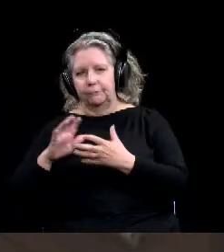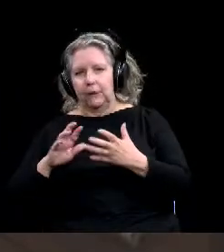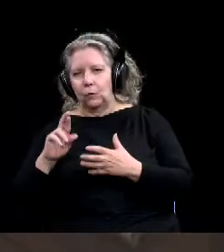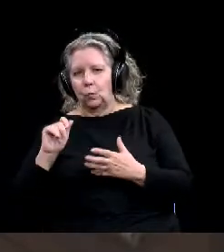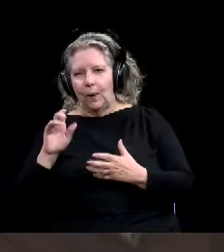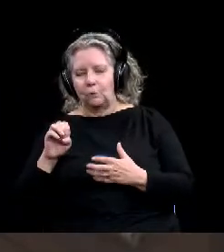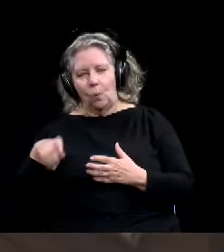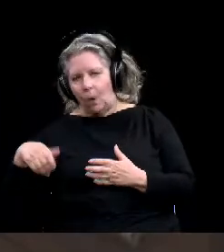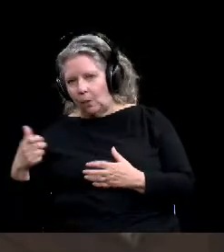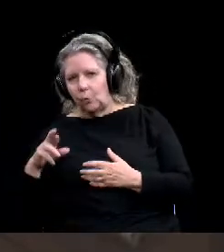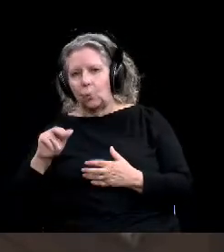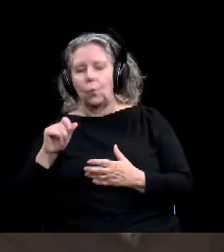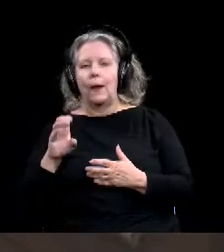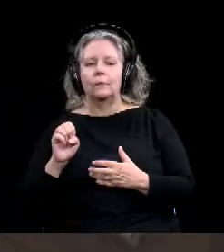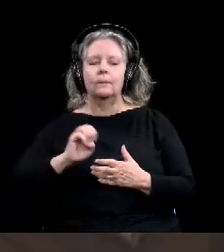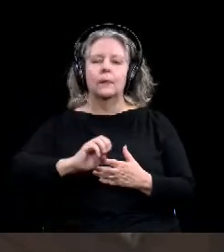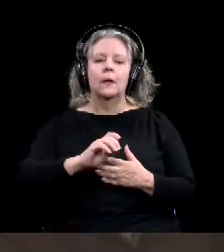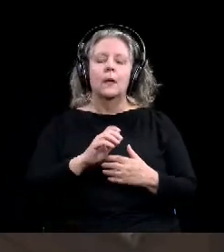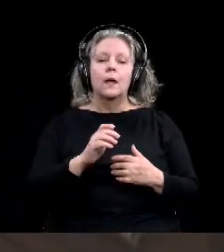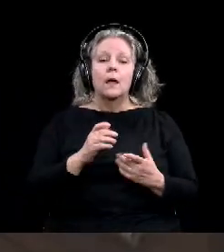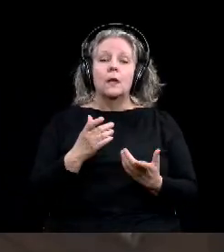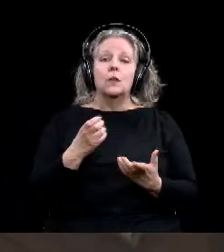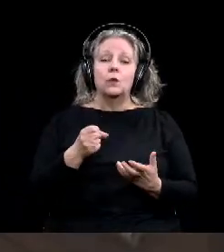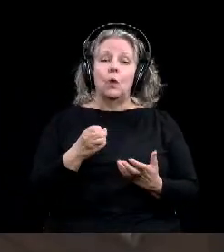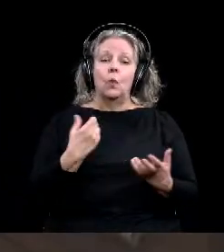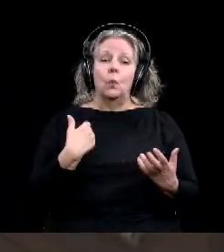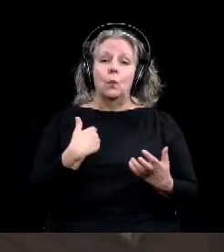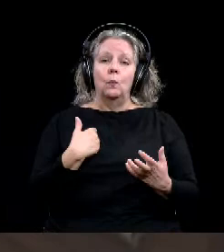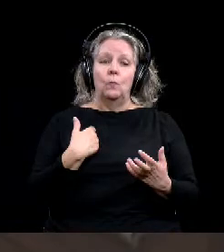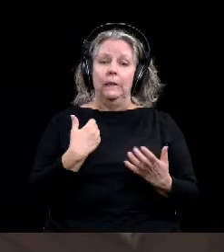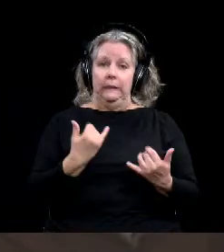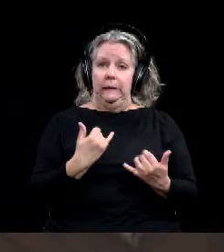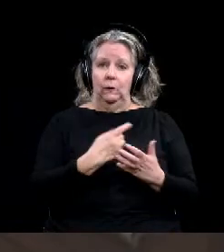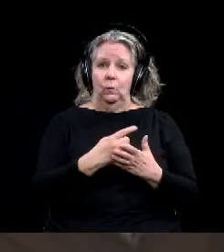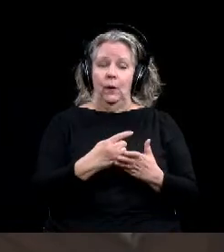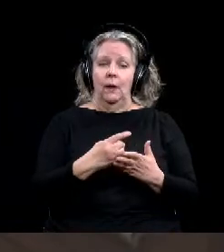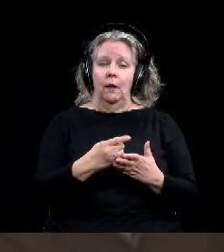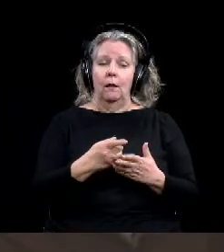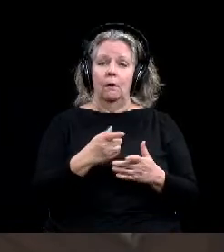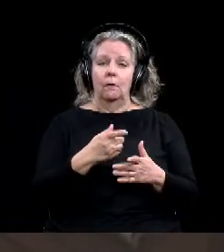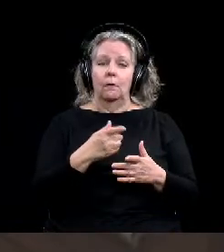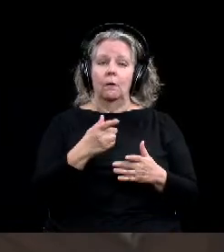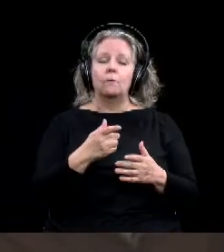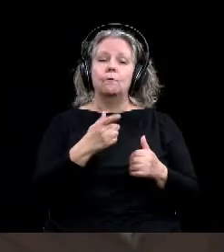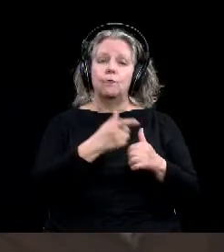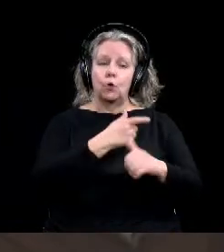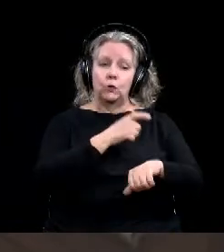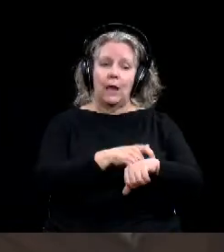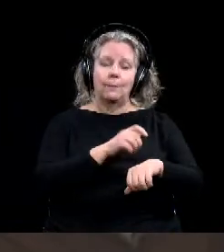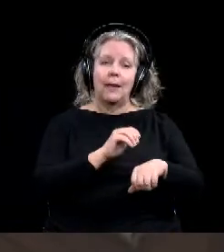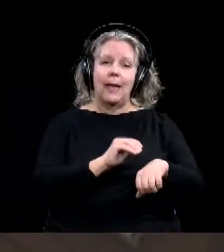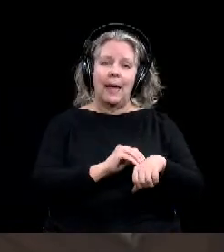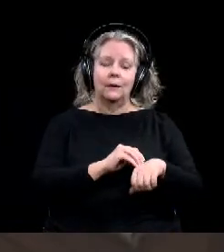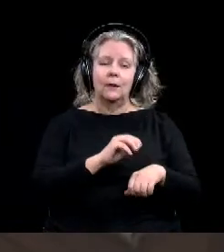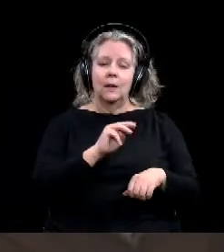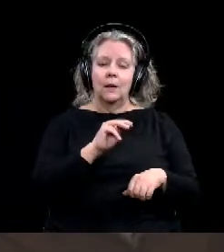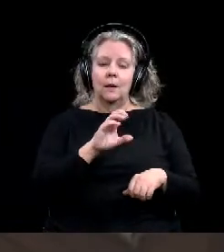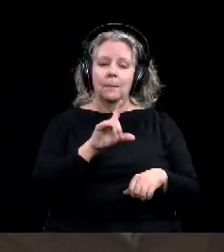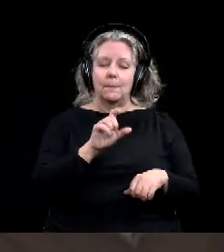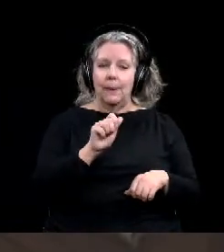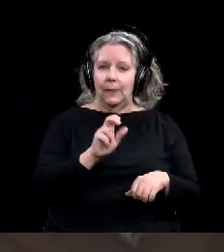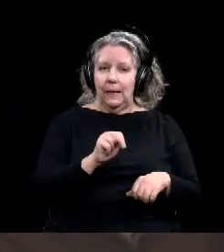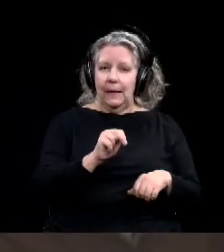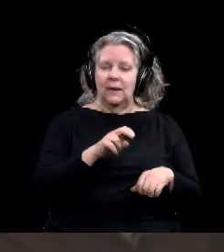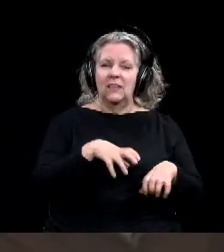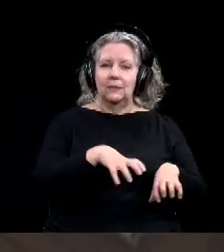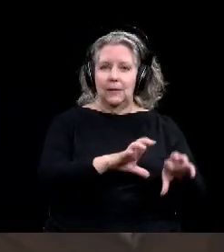McLean Stadium on Thursday, Friday, and Saturday, and will not be hosting a clinic at the Waco Convention Center. The clinic is by